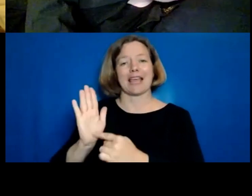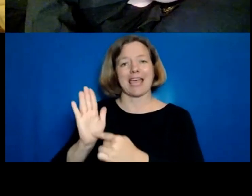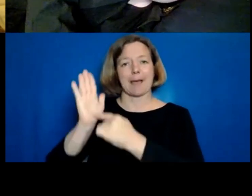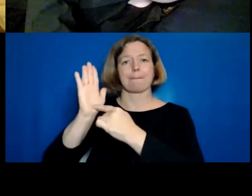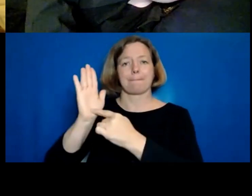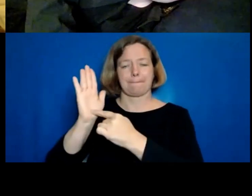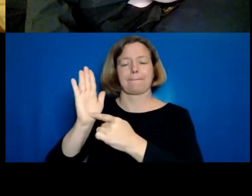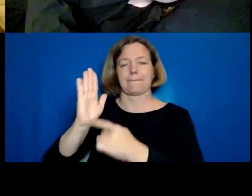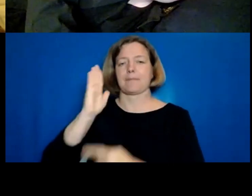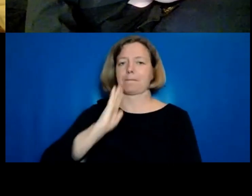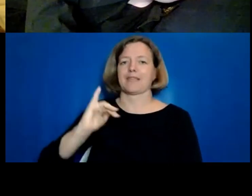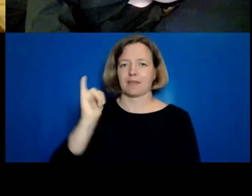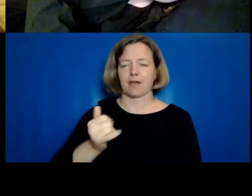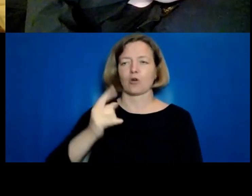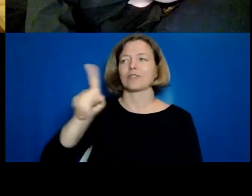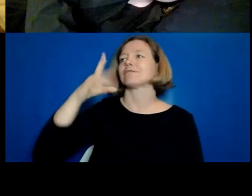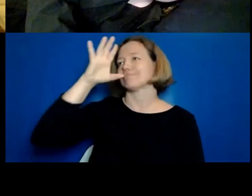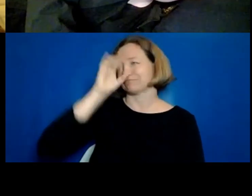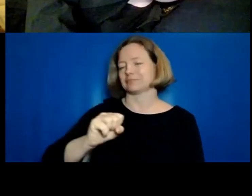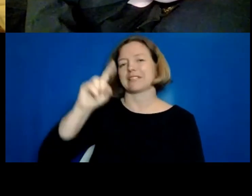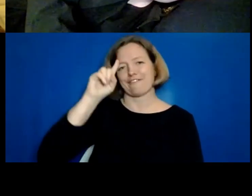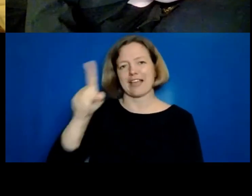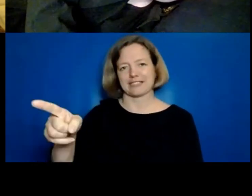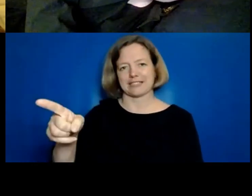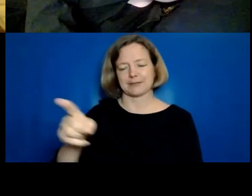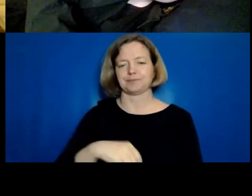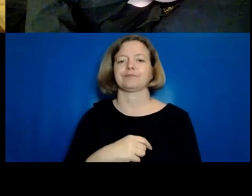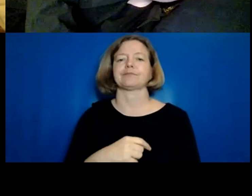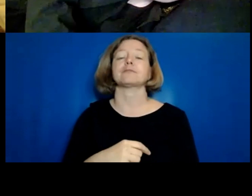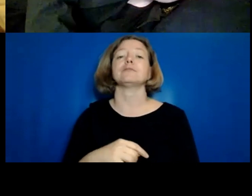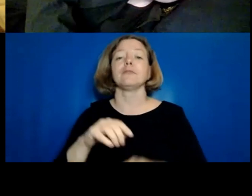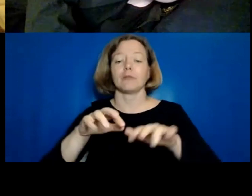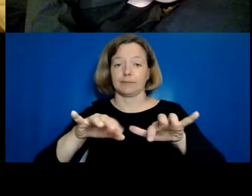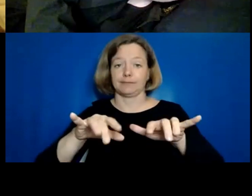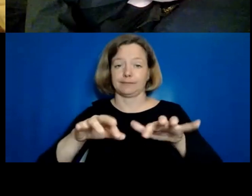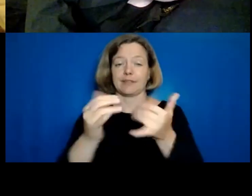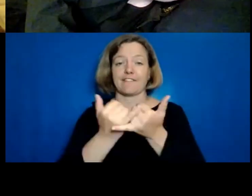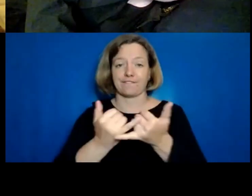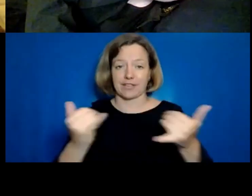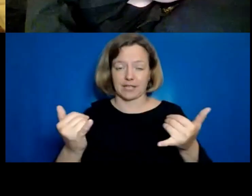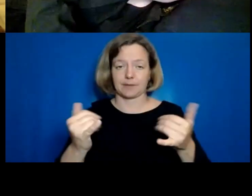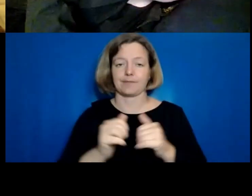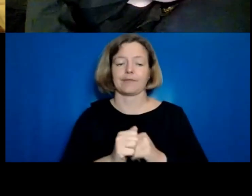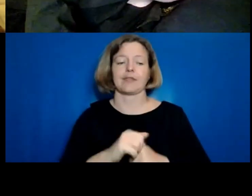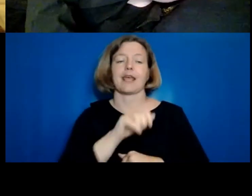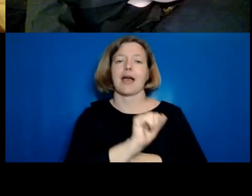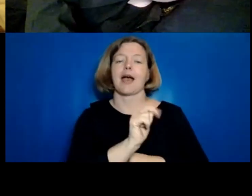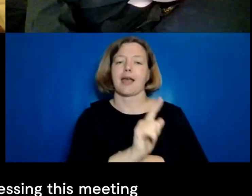reactions. And the keyboard shortcut to raise your hand is